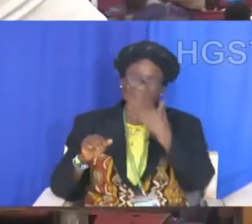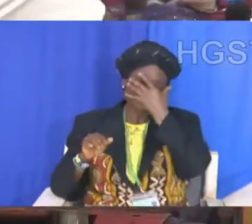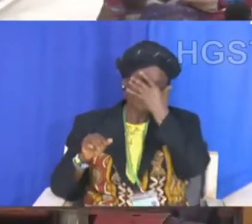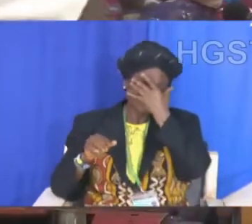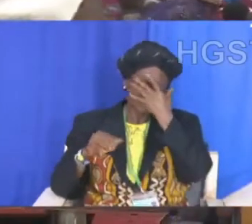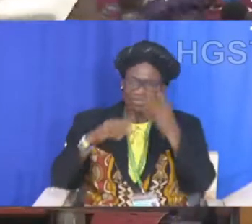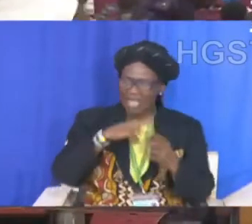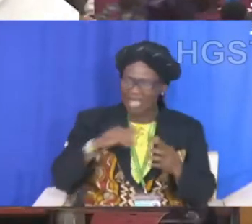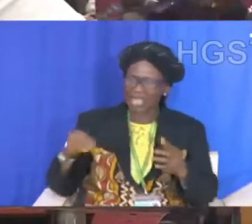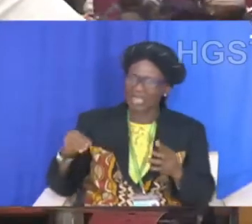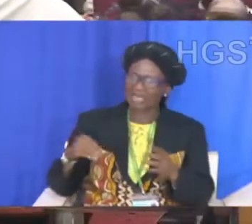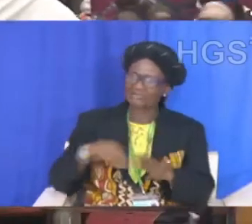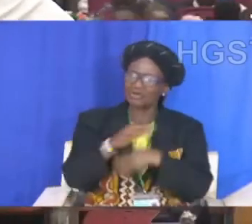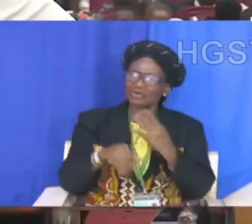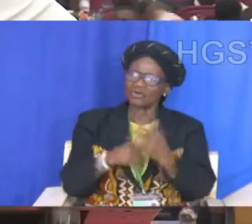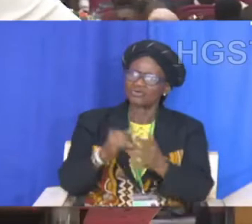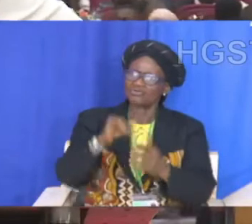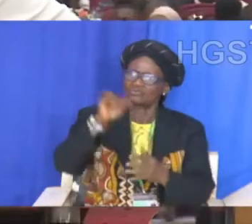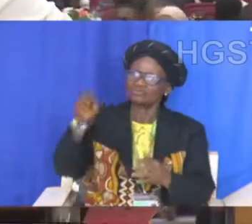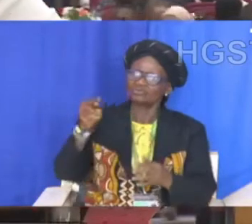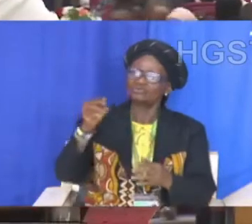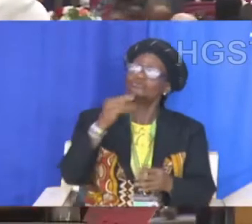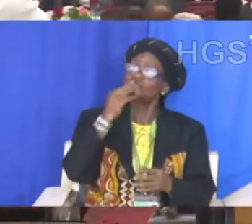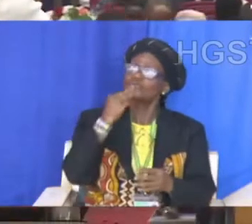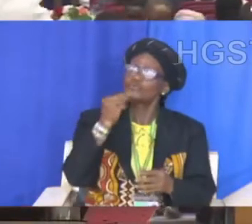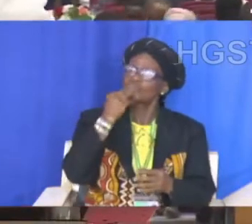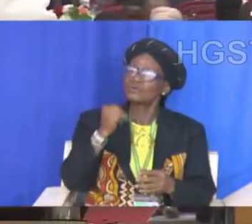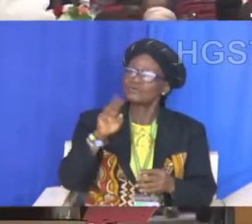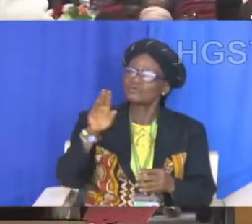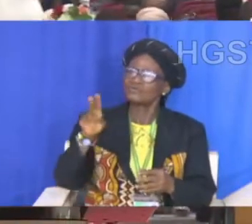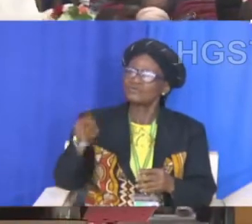And all Judah stood before the Lord